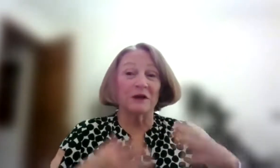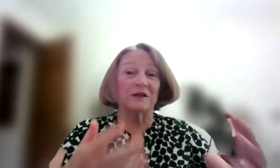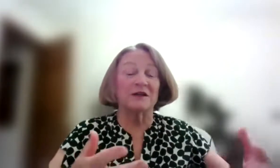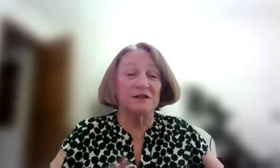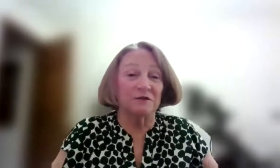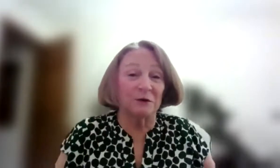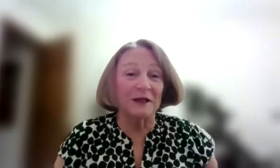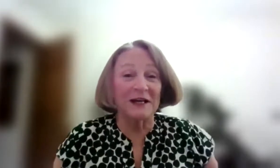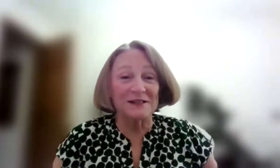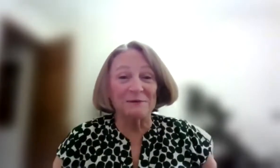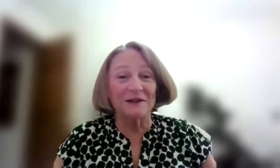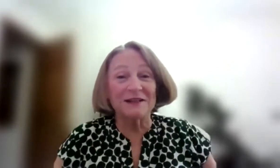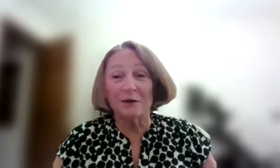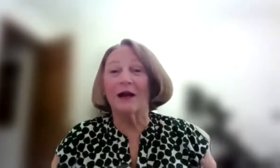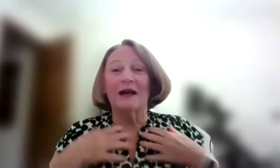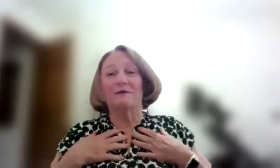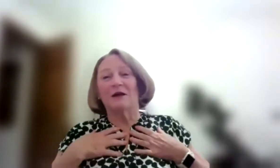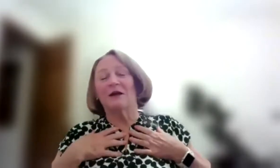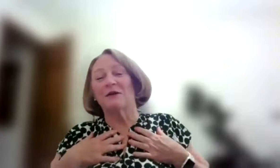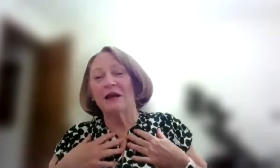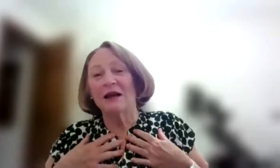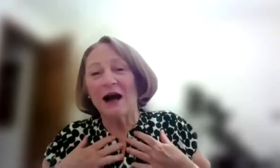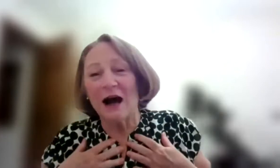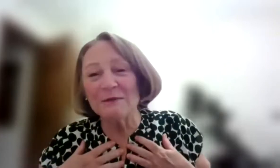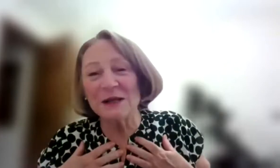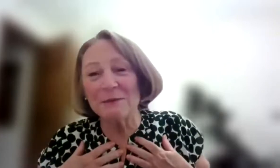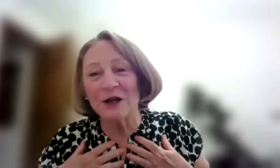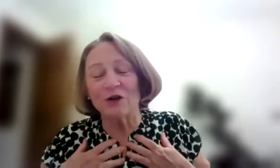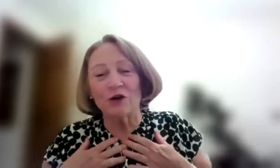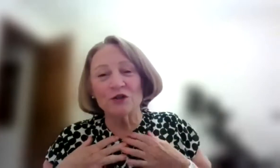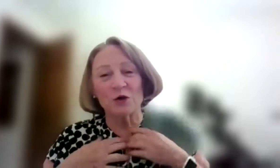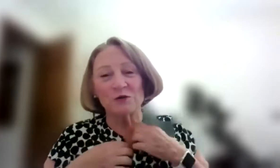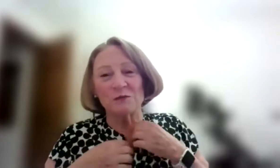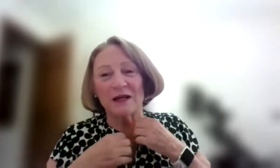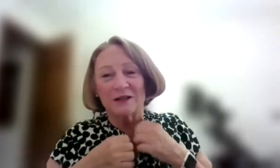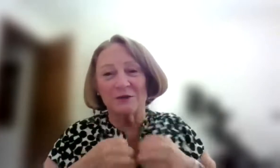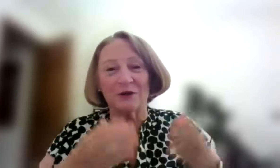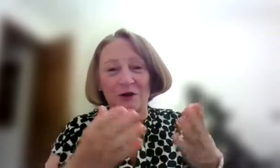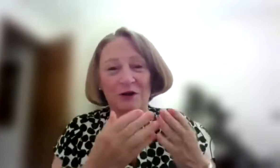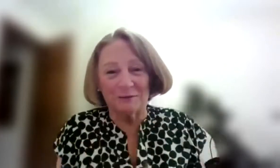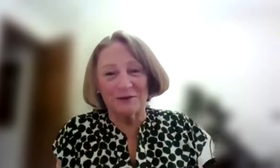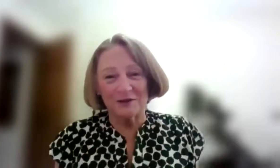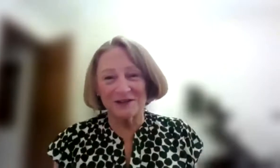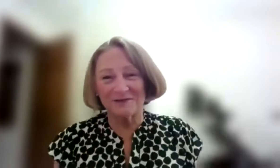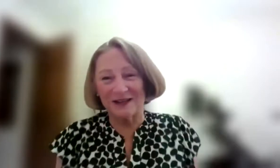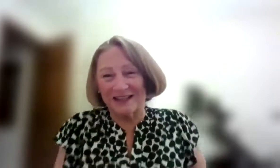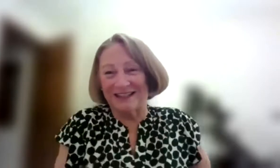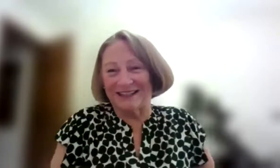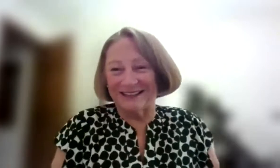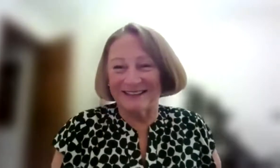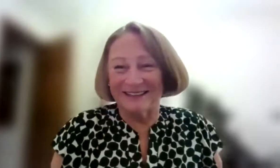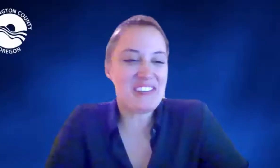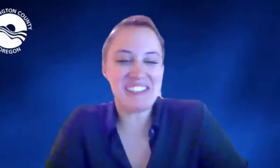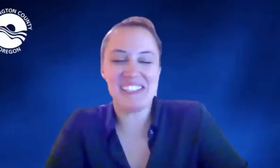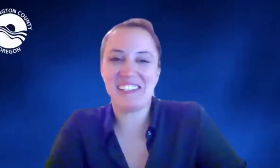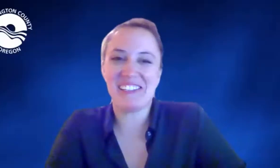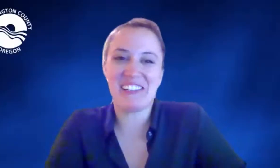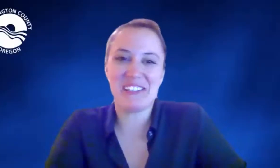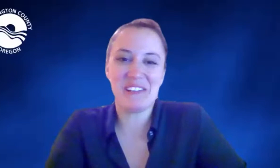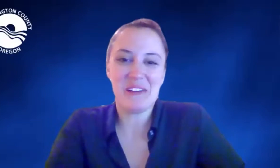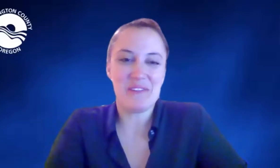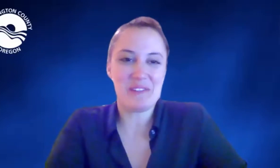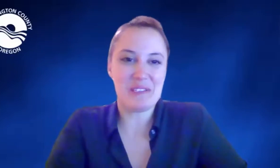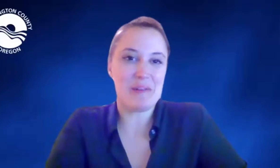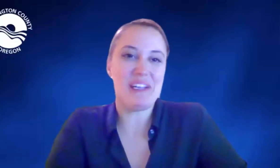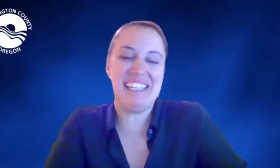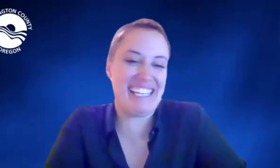your willingness to verbalize it. And I'm stepping on your toes, Megan. Do you want to call him Melissa? No, you can call